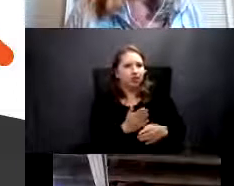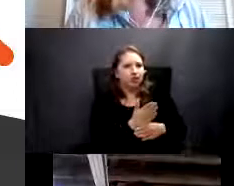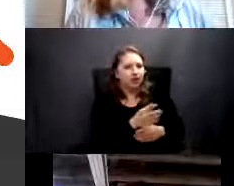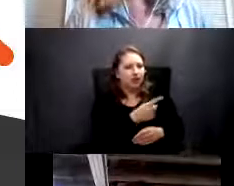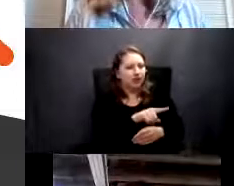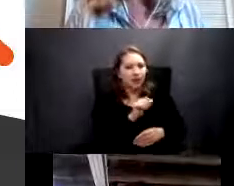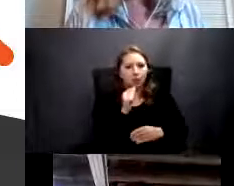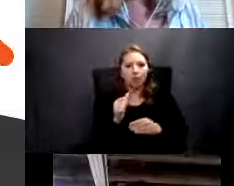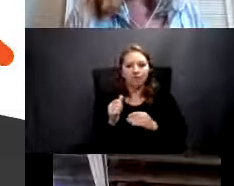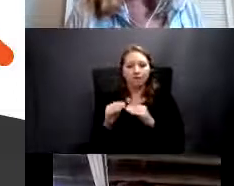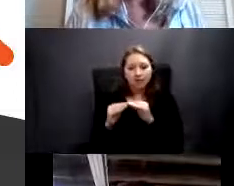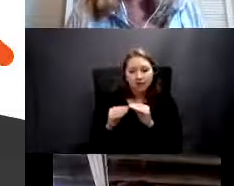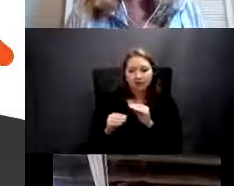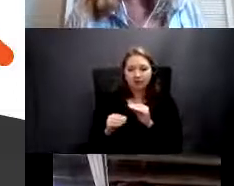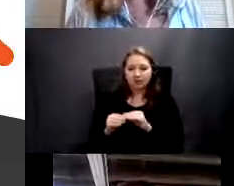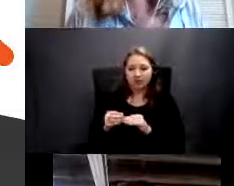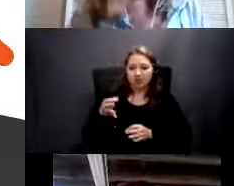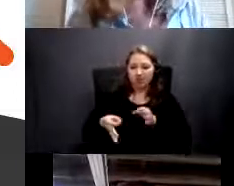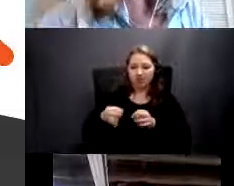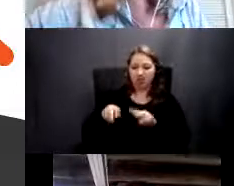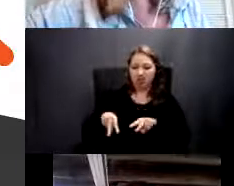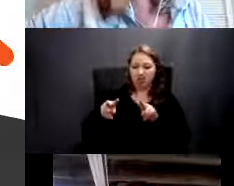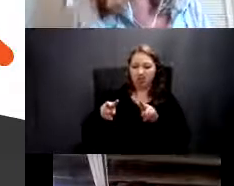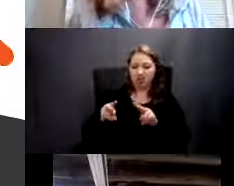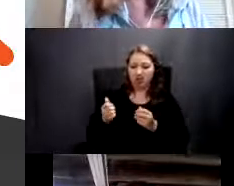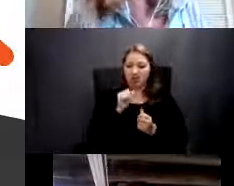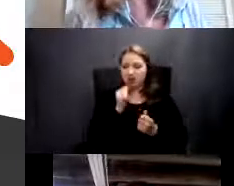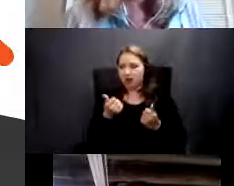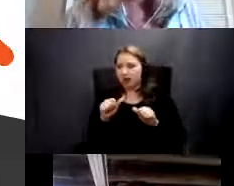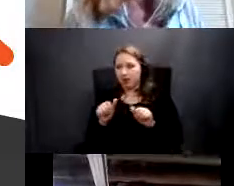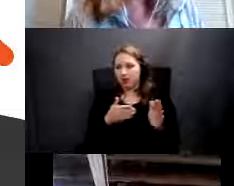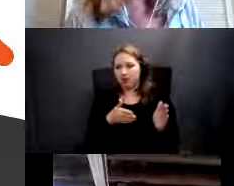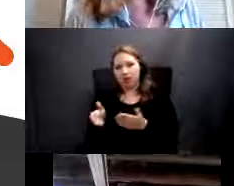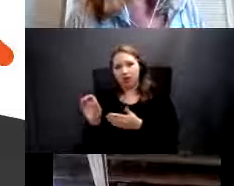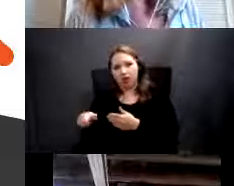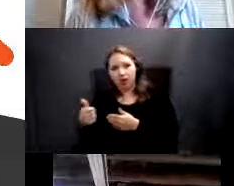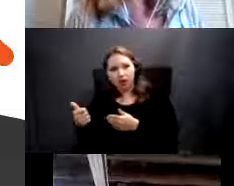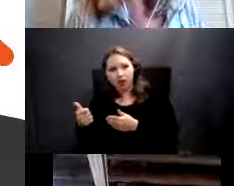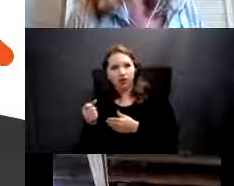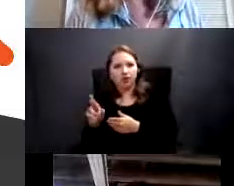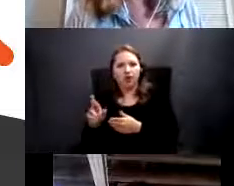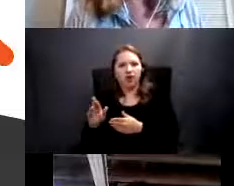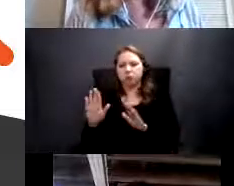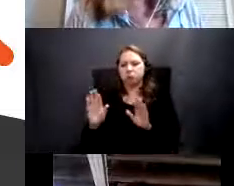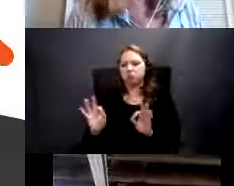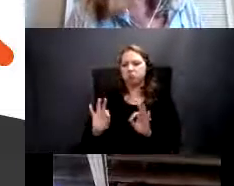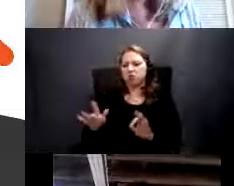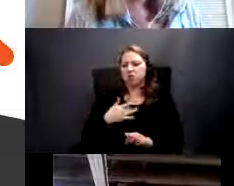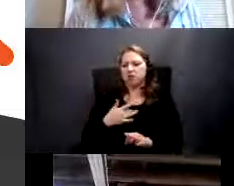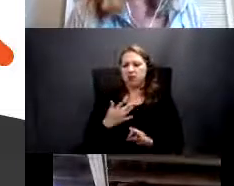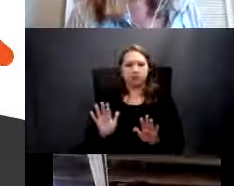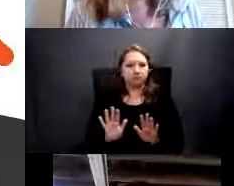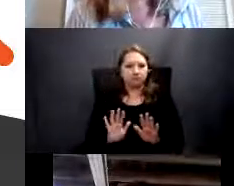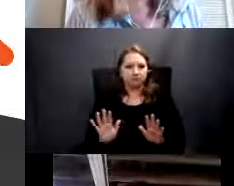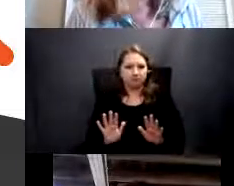or judge you or move you in another direction or minimize what you're feeling in that moment. It's